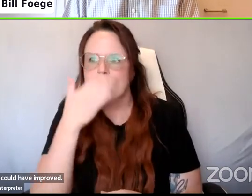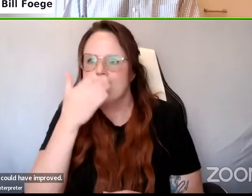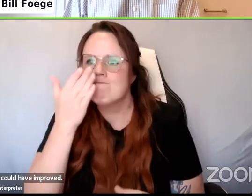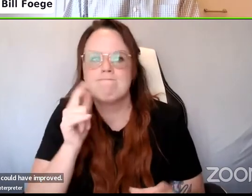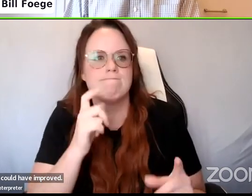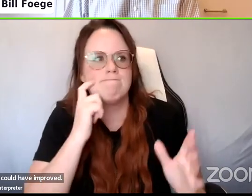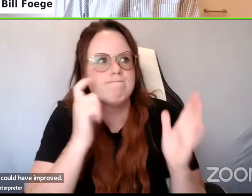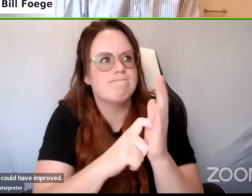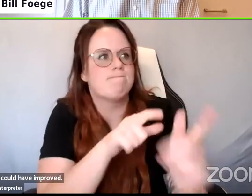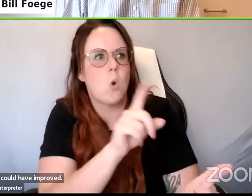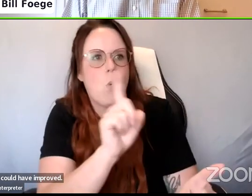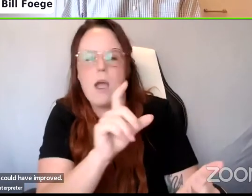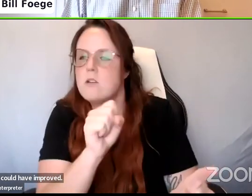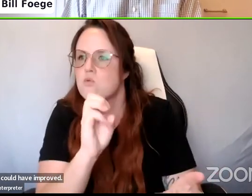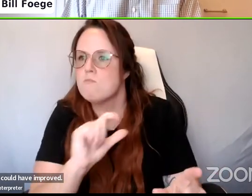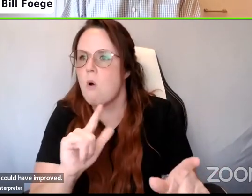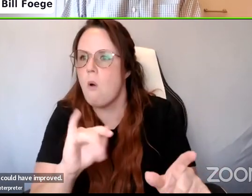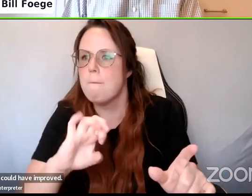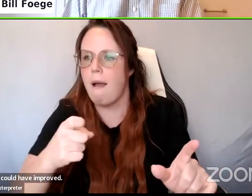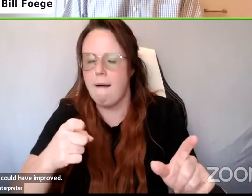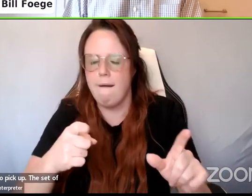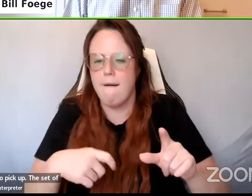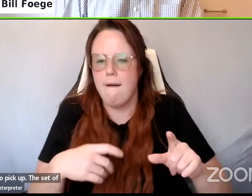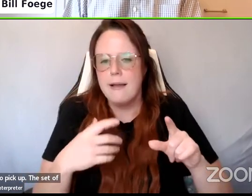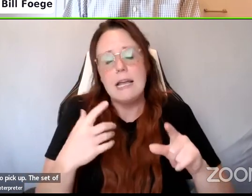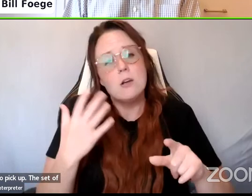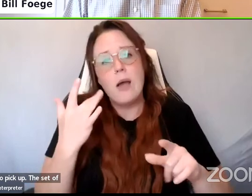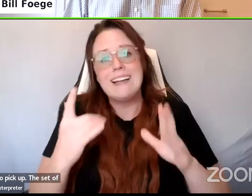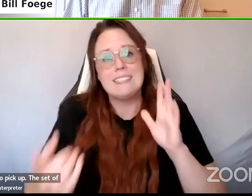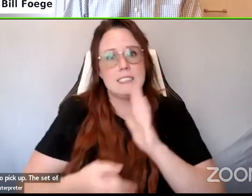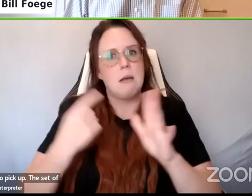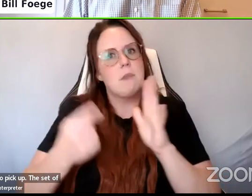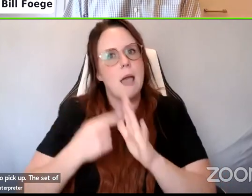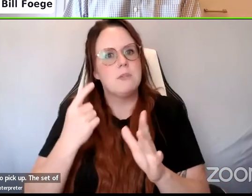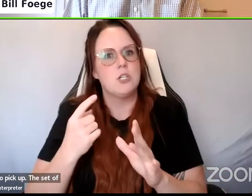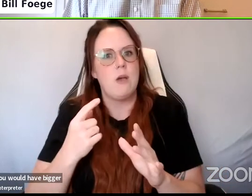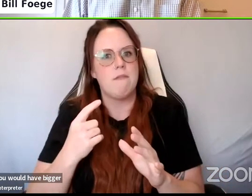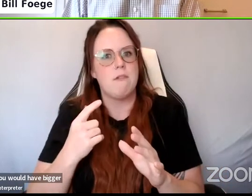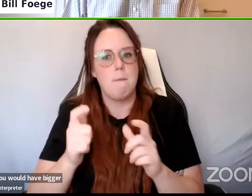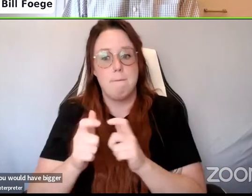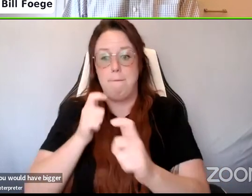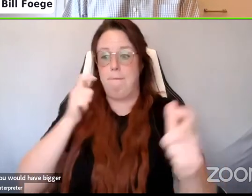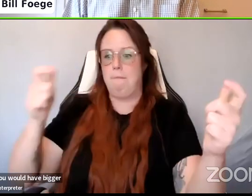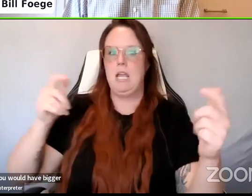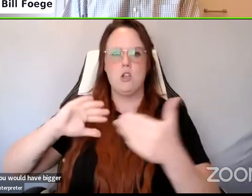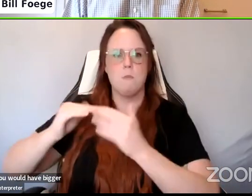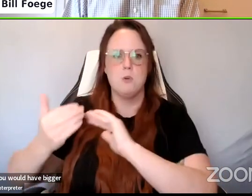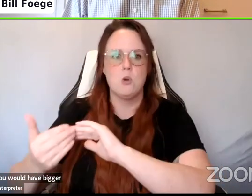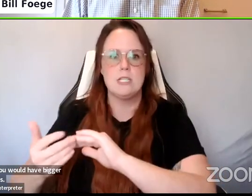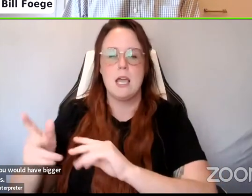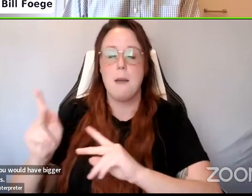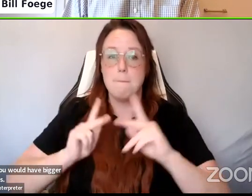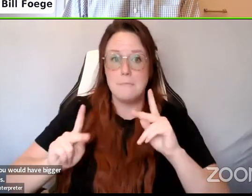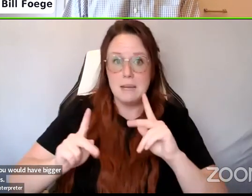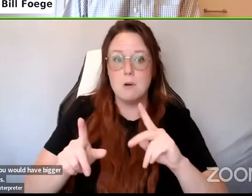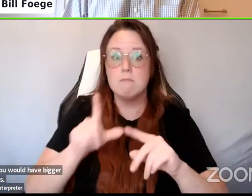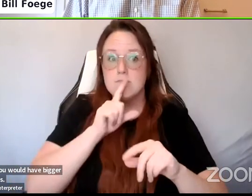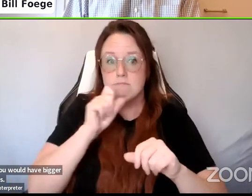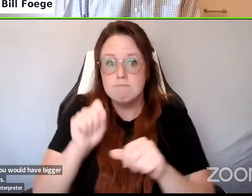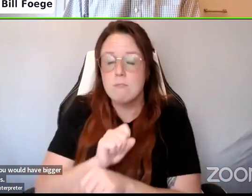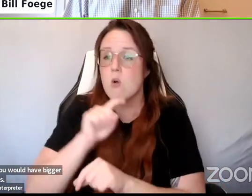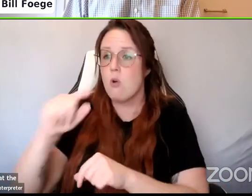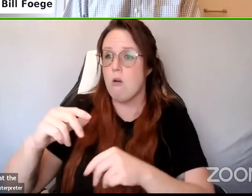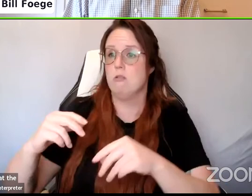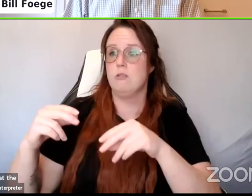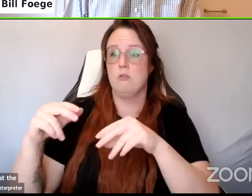smallpox because sometimes you would have bigger communities people actually at the railroad station